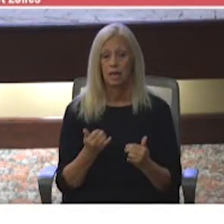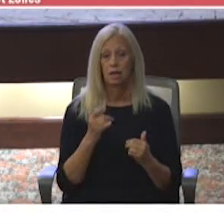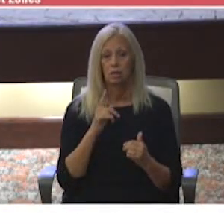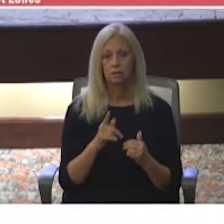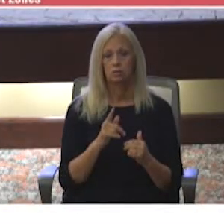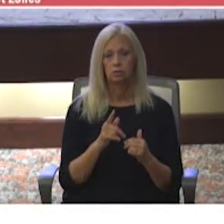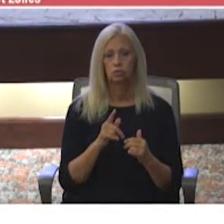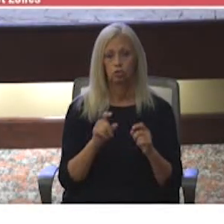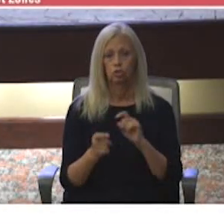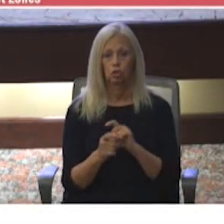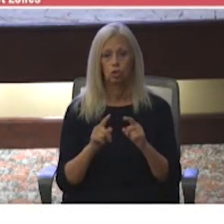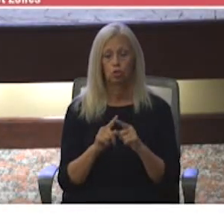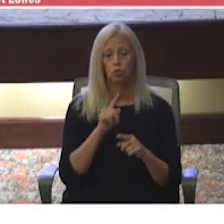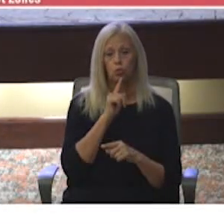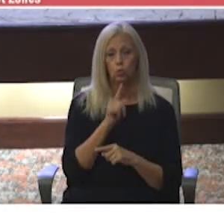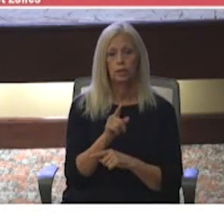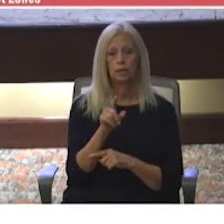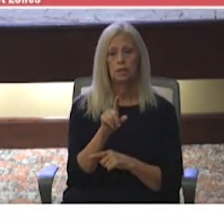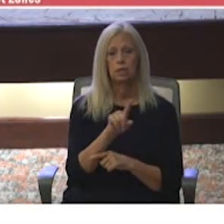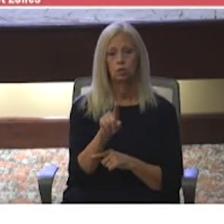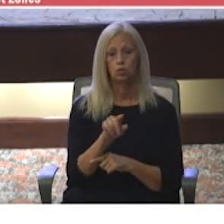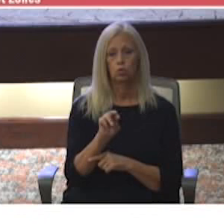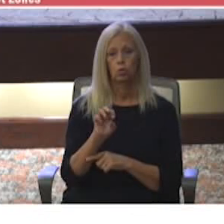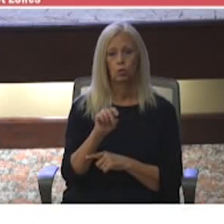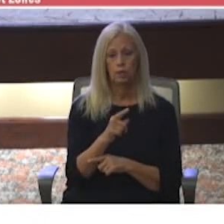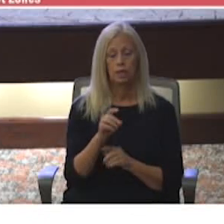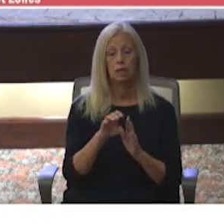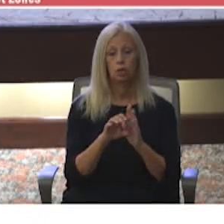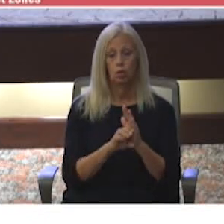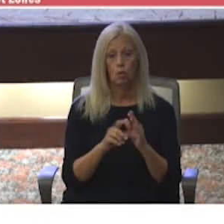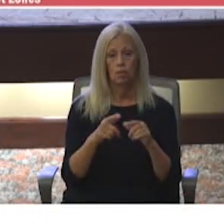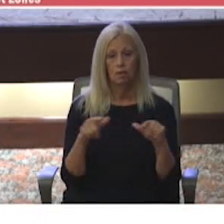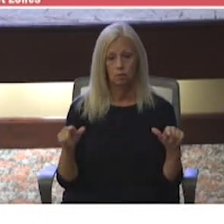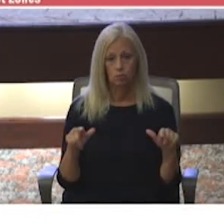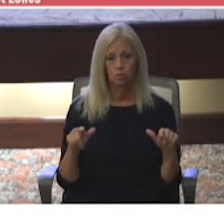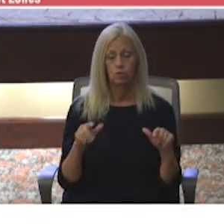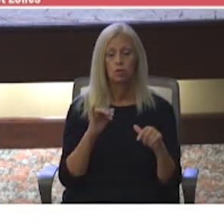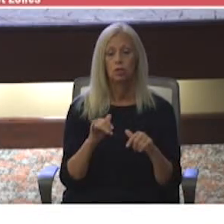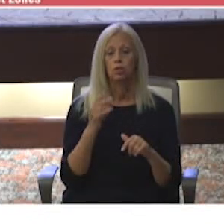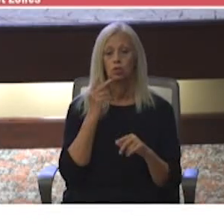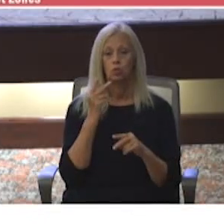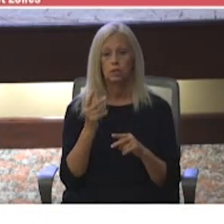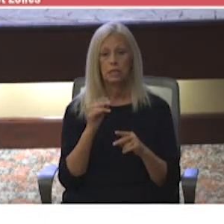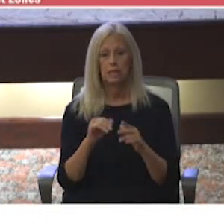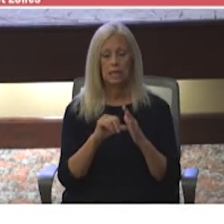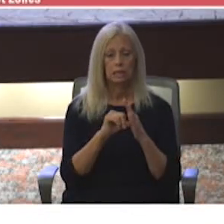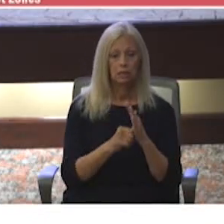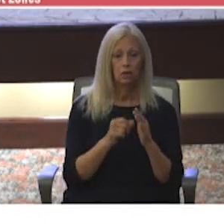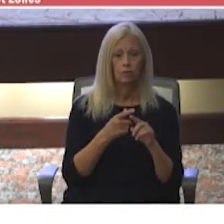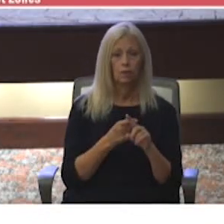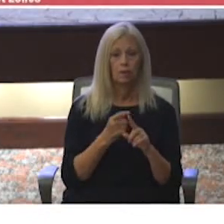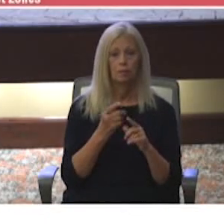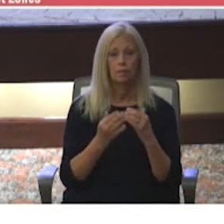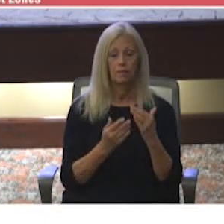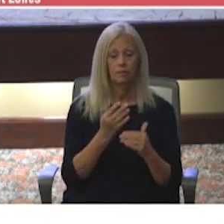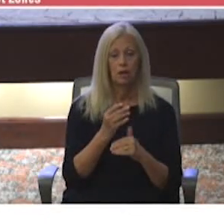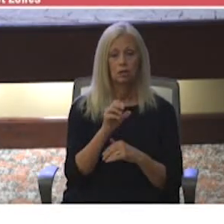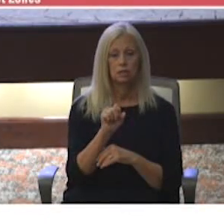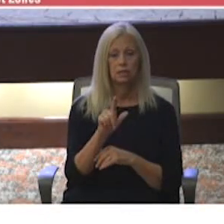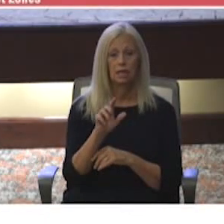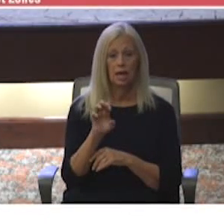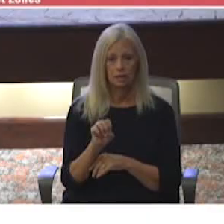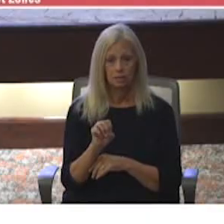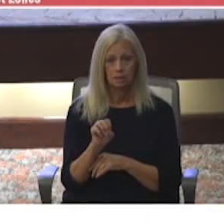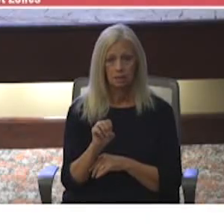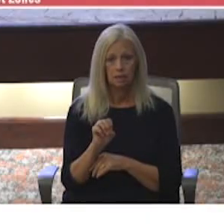zoning code draft language. So on the left slide here, you see that intent character from the prior slide pulled forward into an